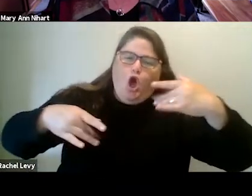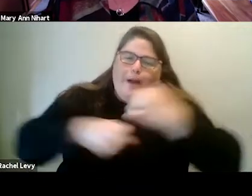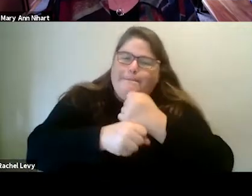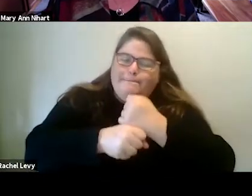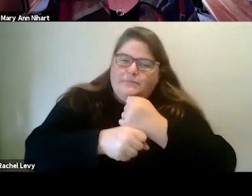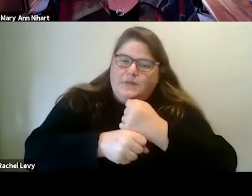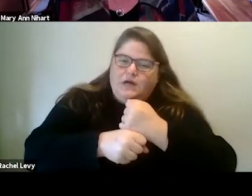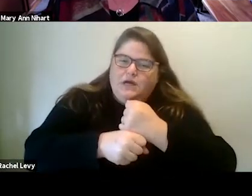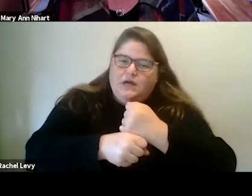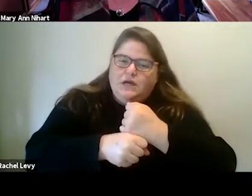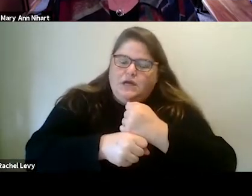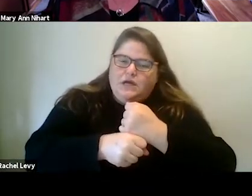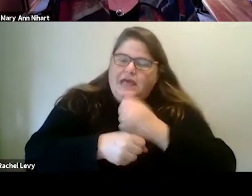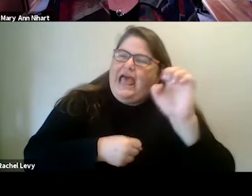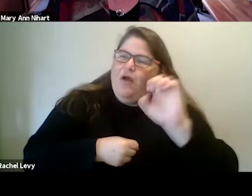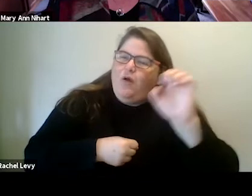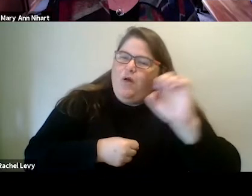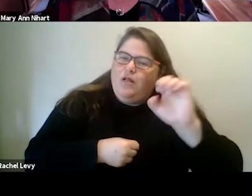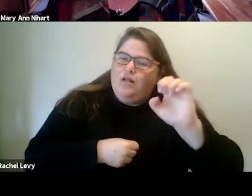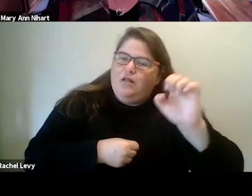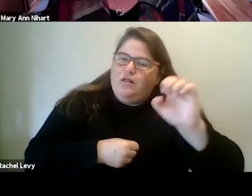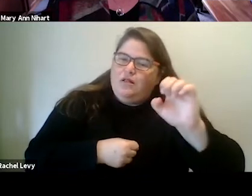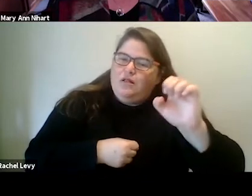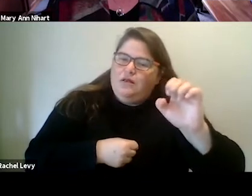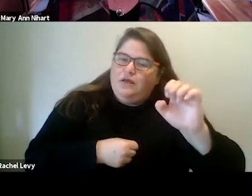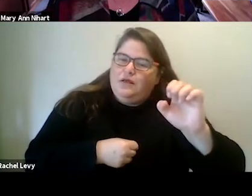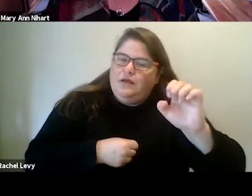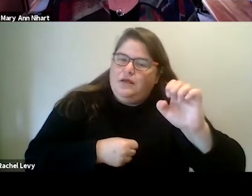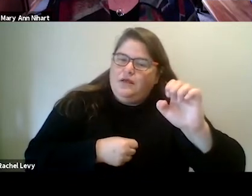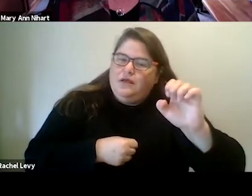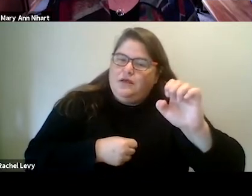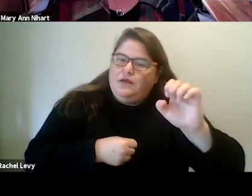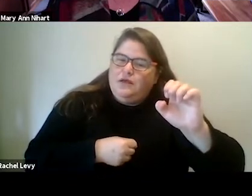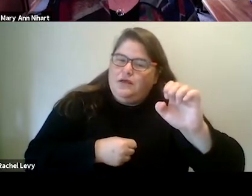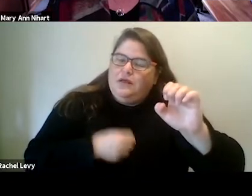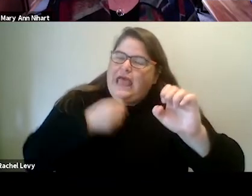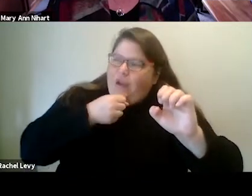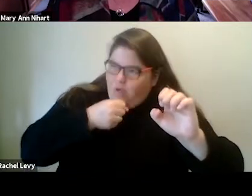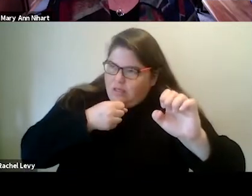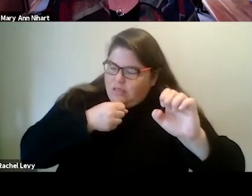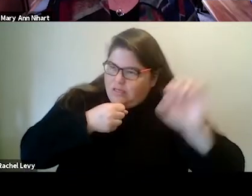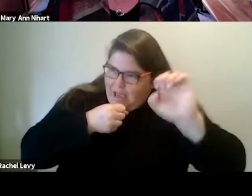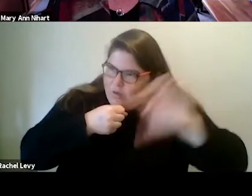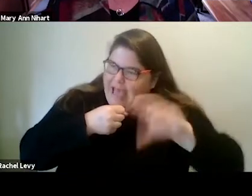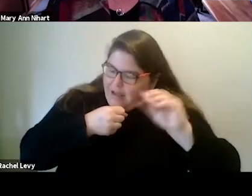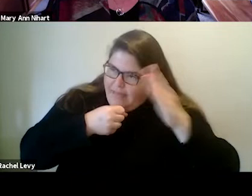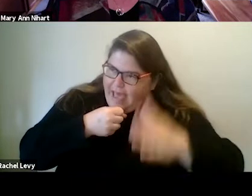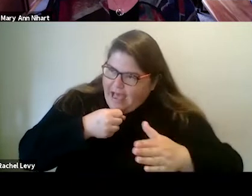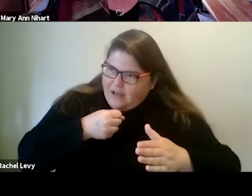Fucking dick. Harold, you need to step out of the house.